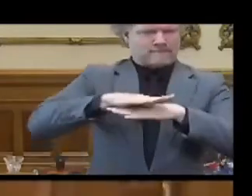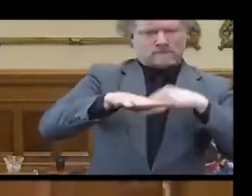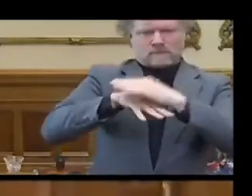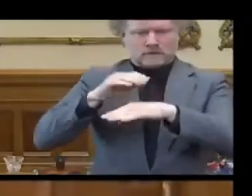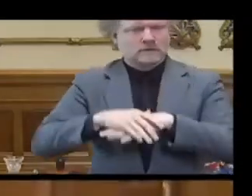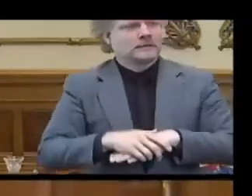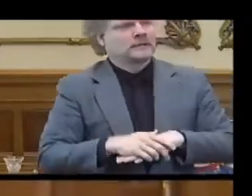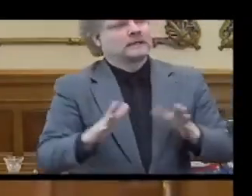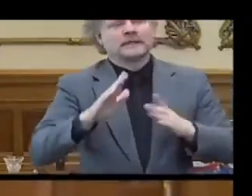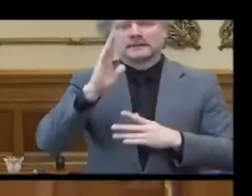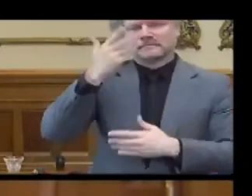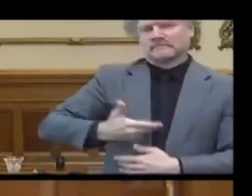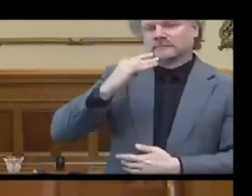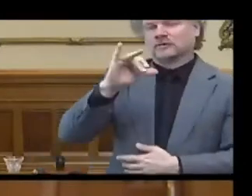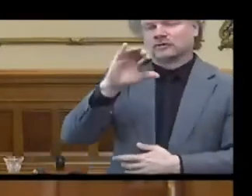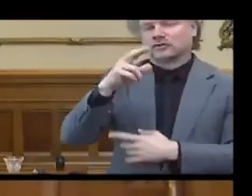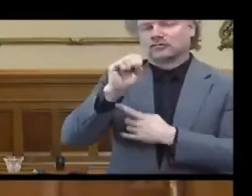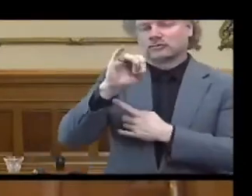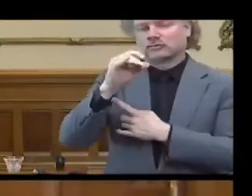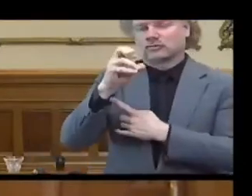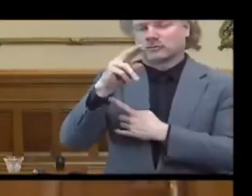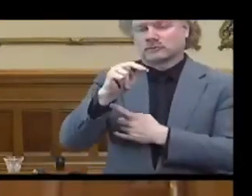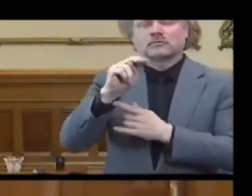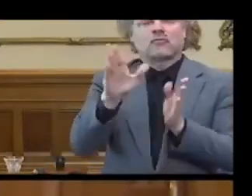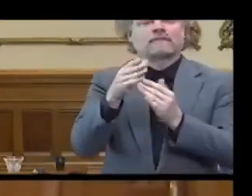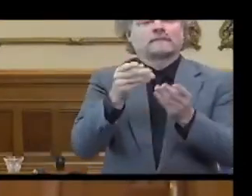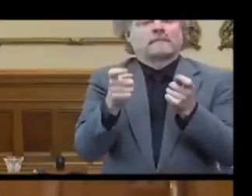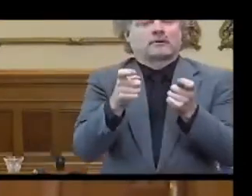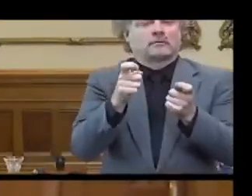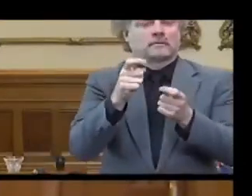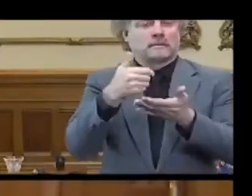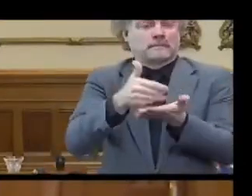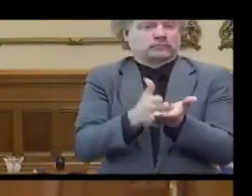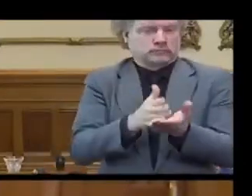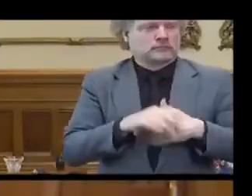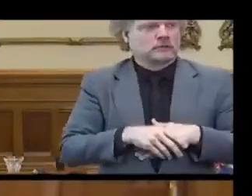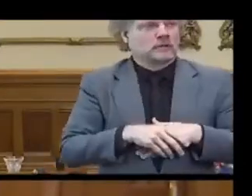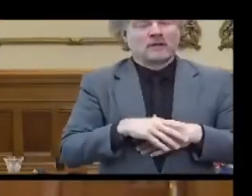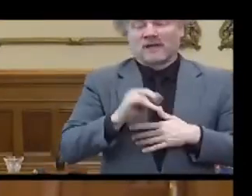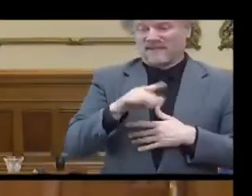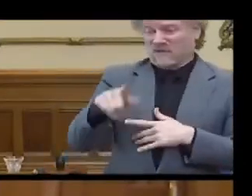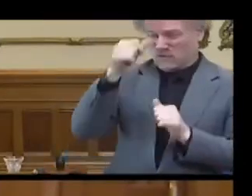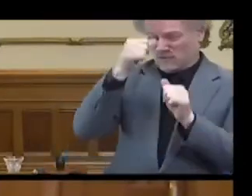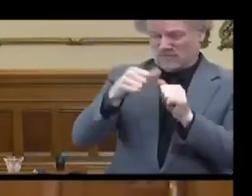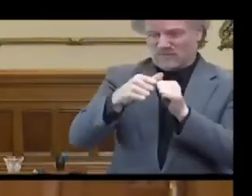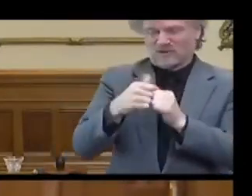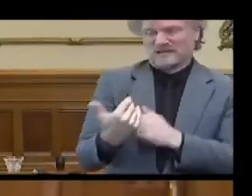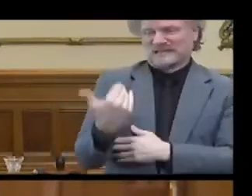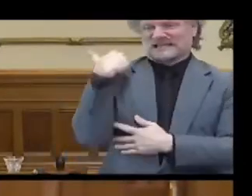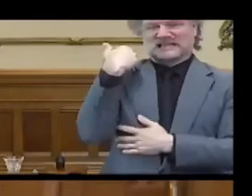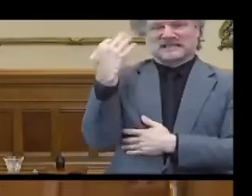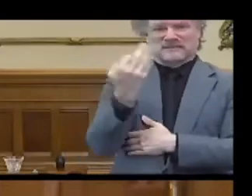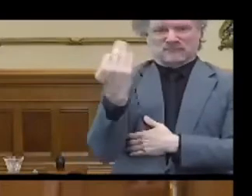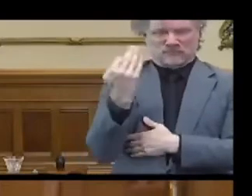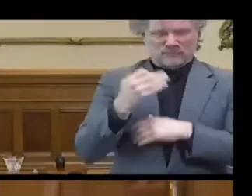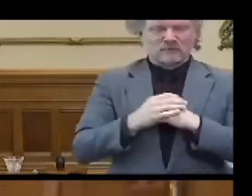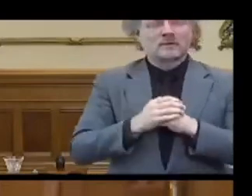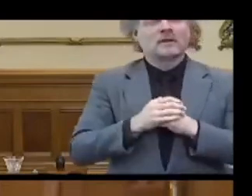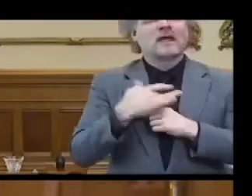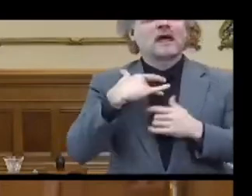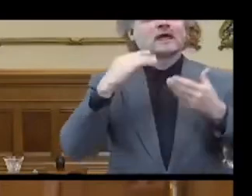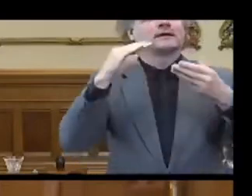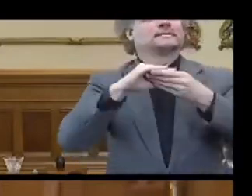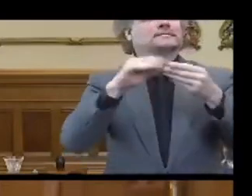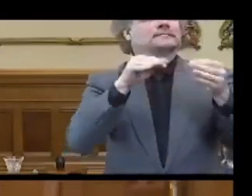Chris Johnston, Office of Management and Budget. And so, Adam, if you recall, last Friday, I delivered